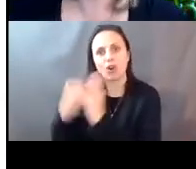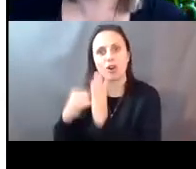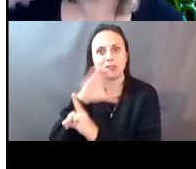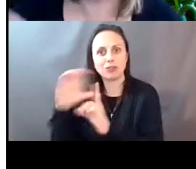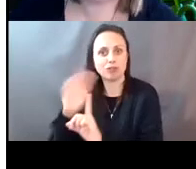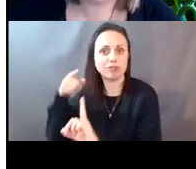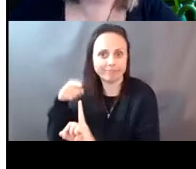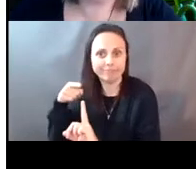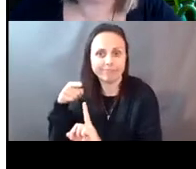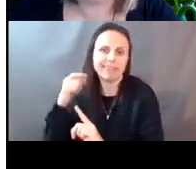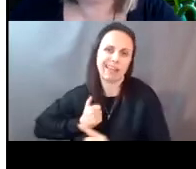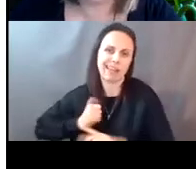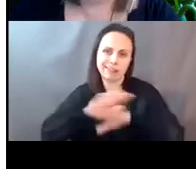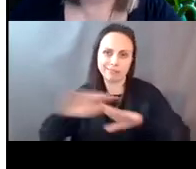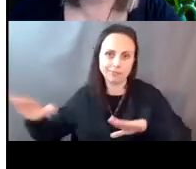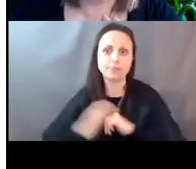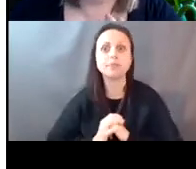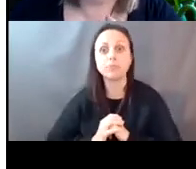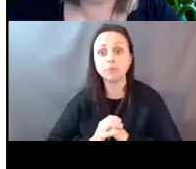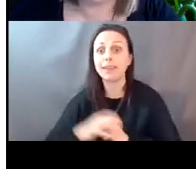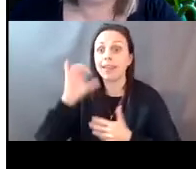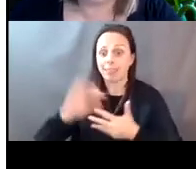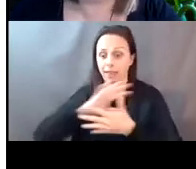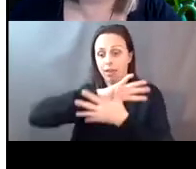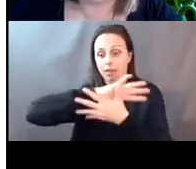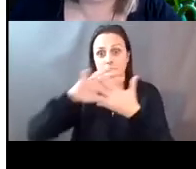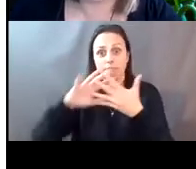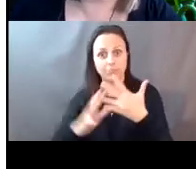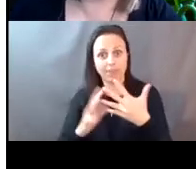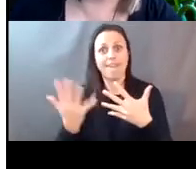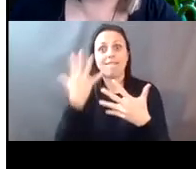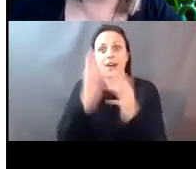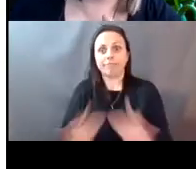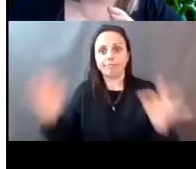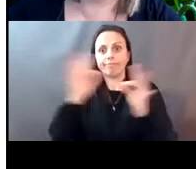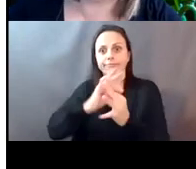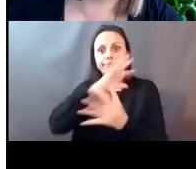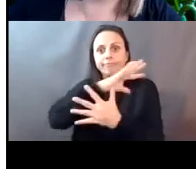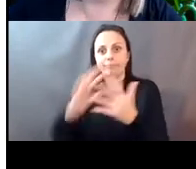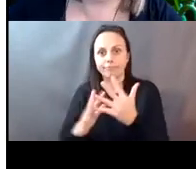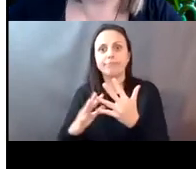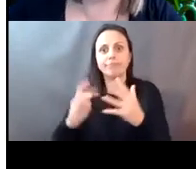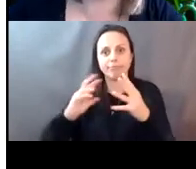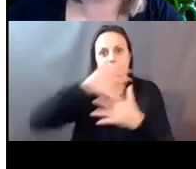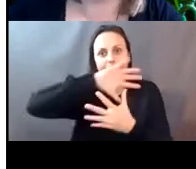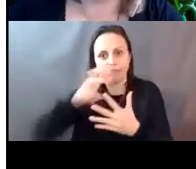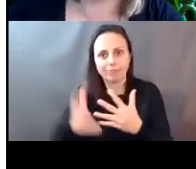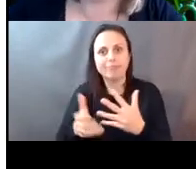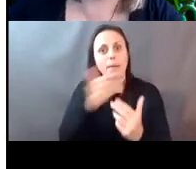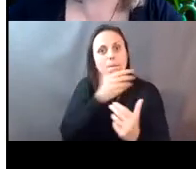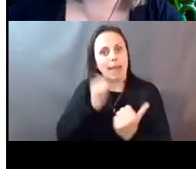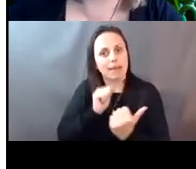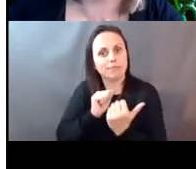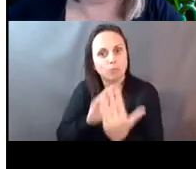art and culture in Canada. So those are the sort of the big 5 sort of buckets of best practices,